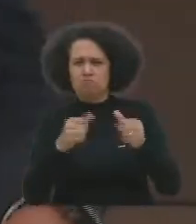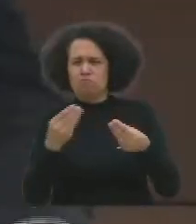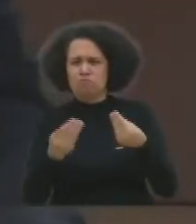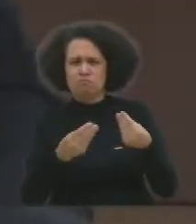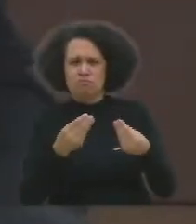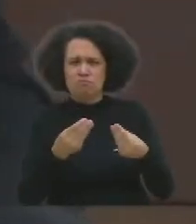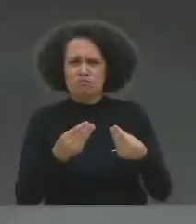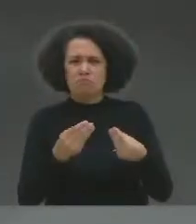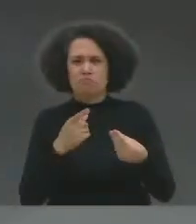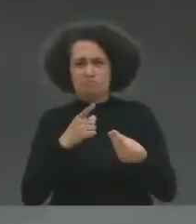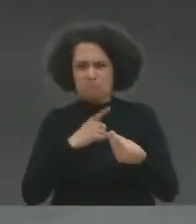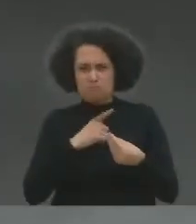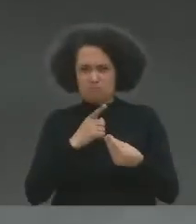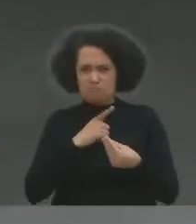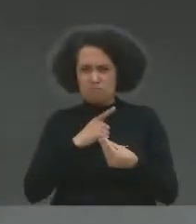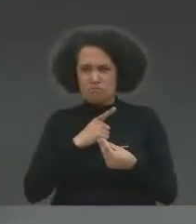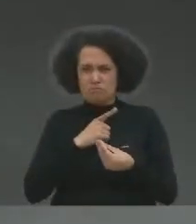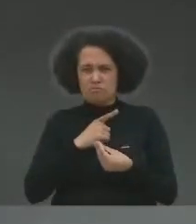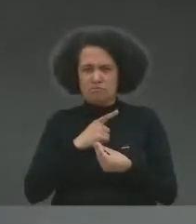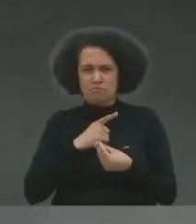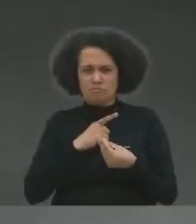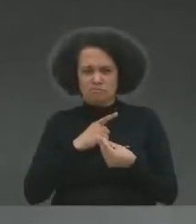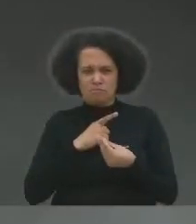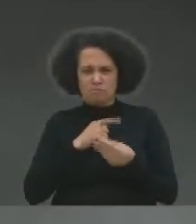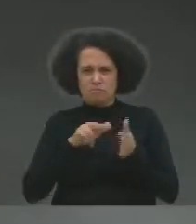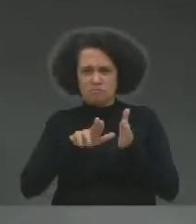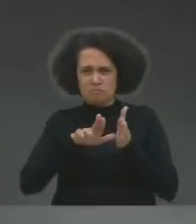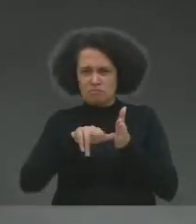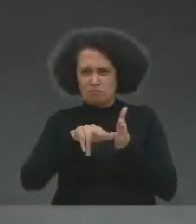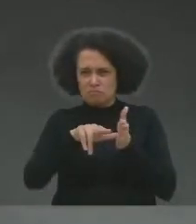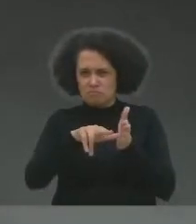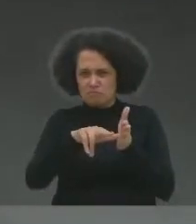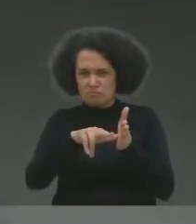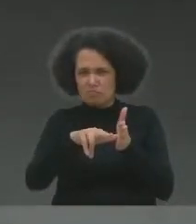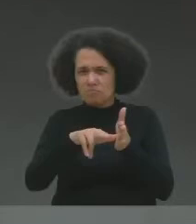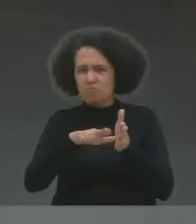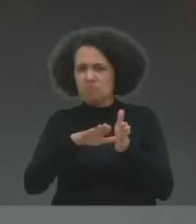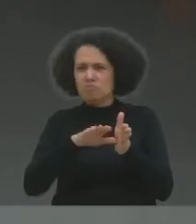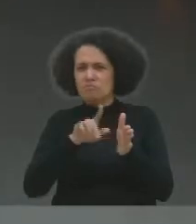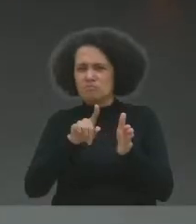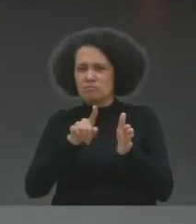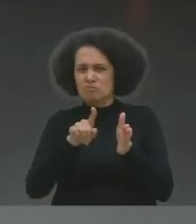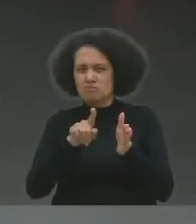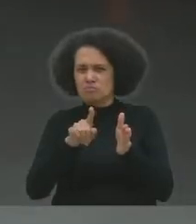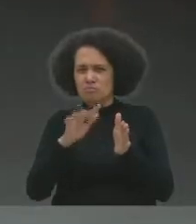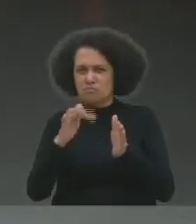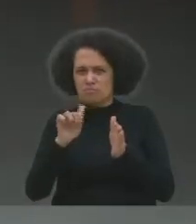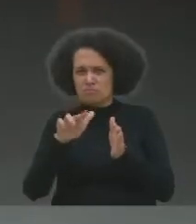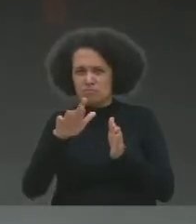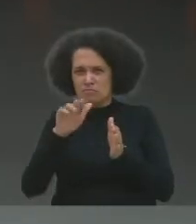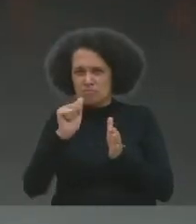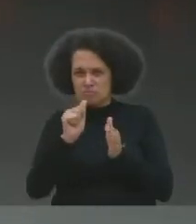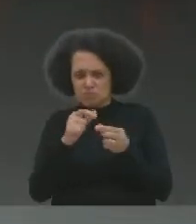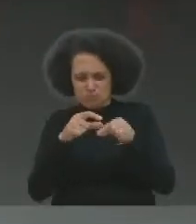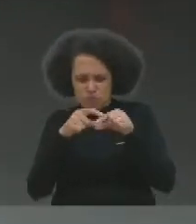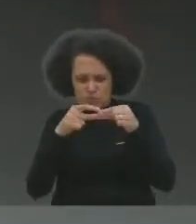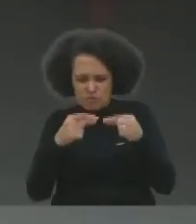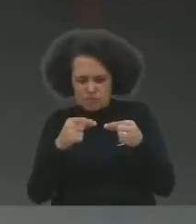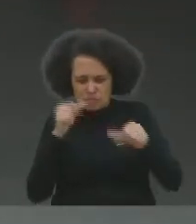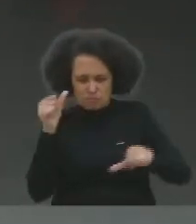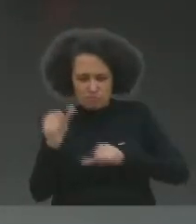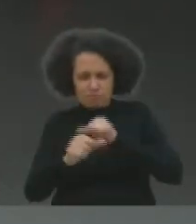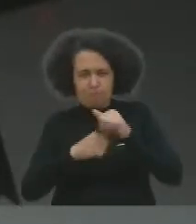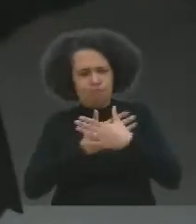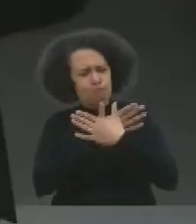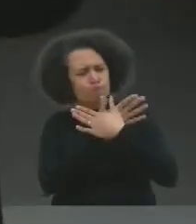Você sabe o processo biológico que uma feia lagarta se transforma numa linda borboleta? It's a picture